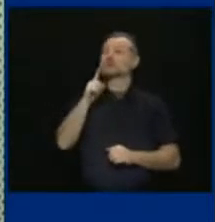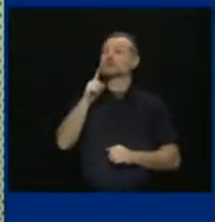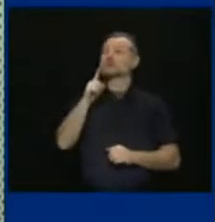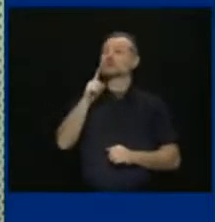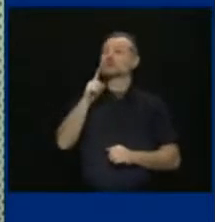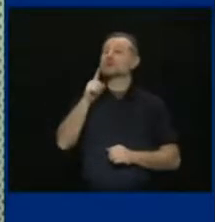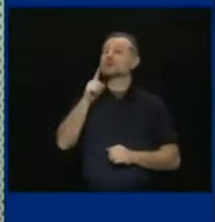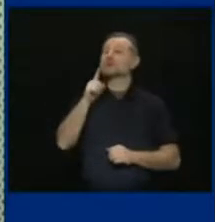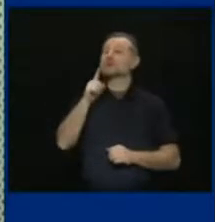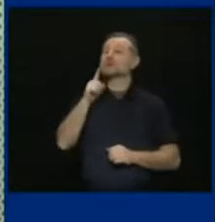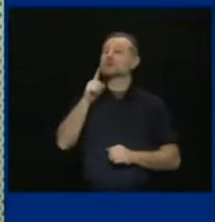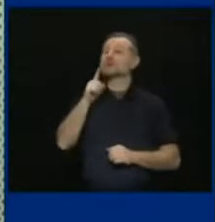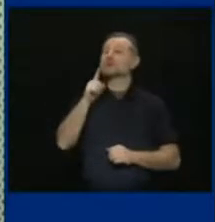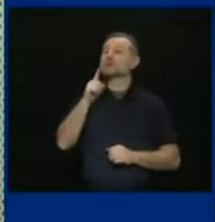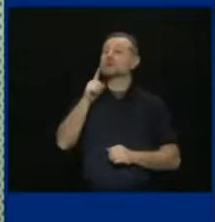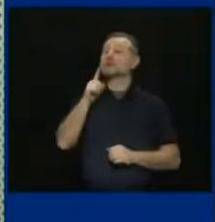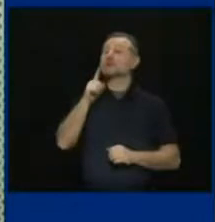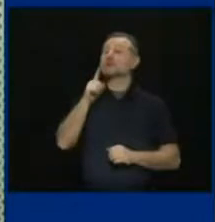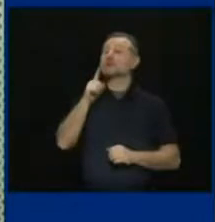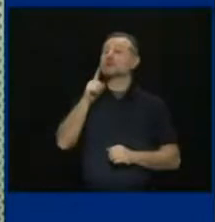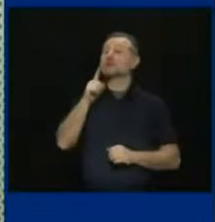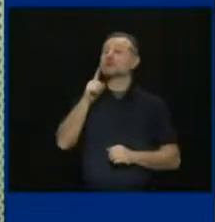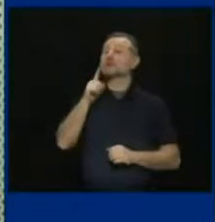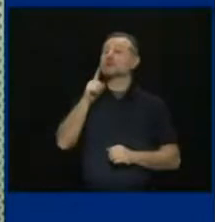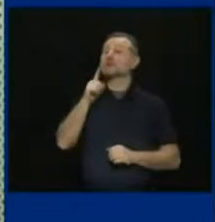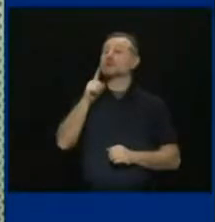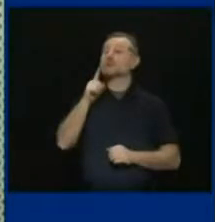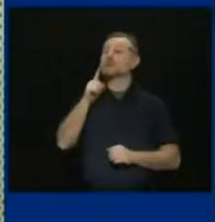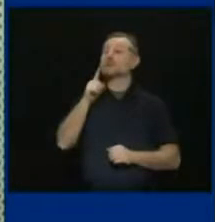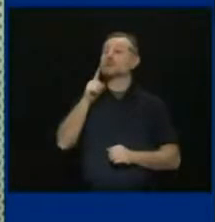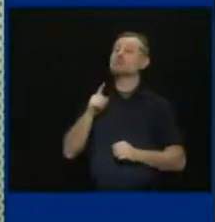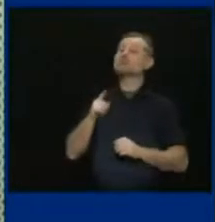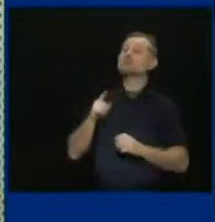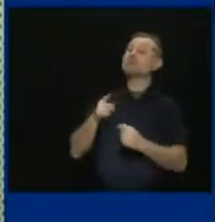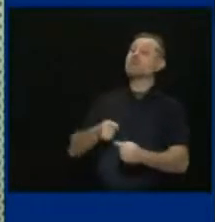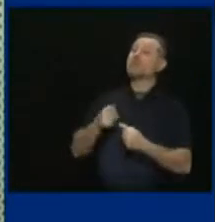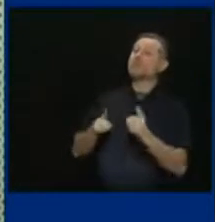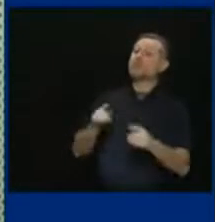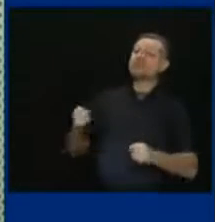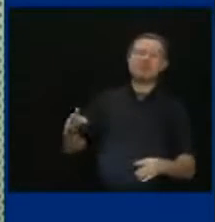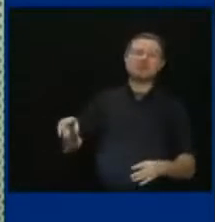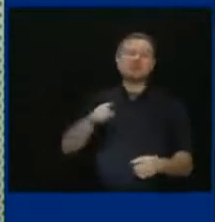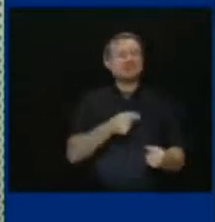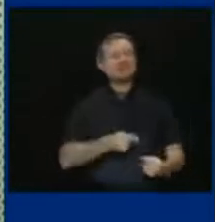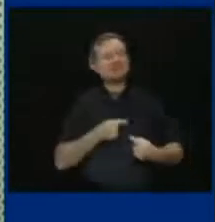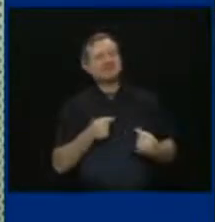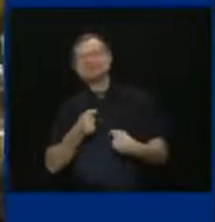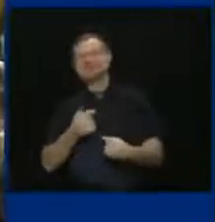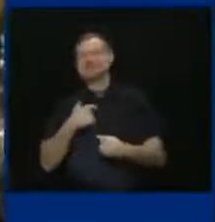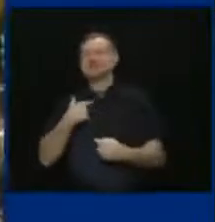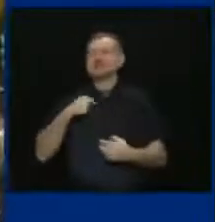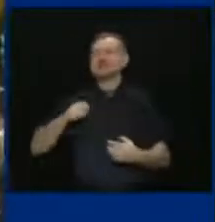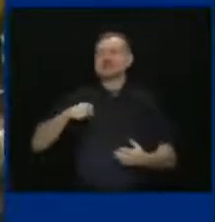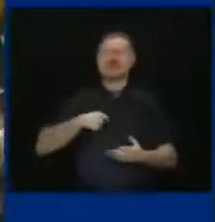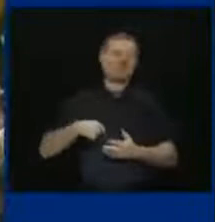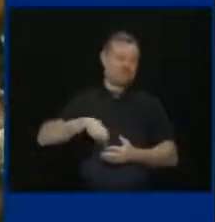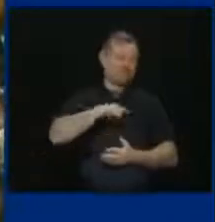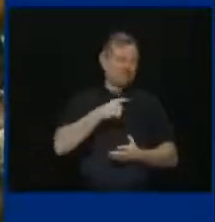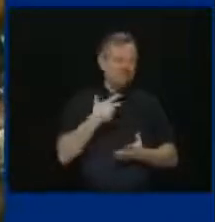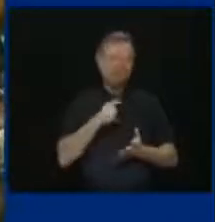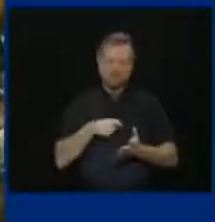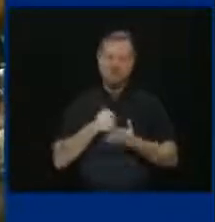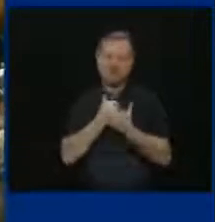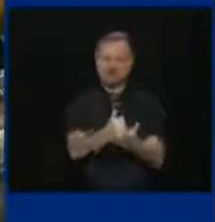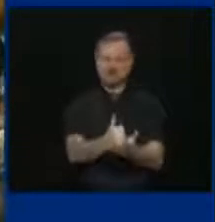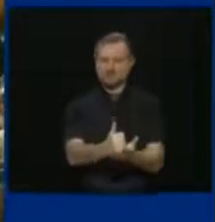are causing their suffering. You are the cause of the suffering. Thank you very much, everyone. Please welcome Senator